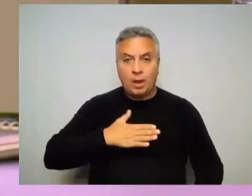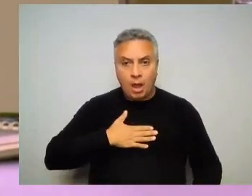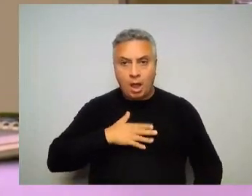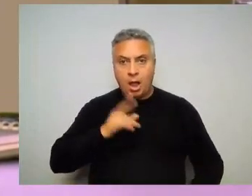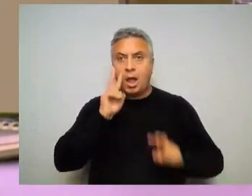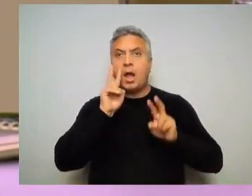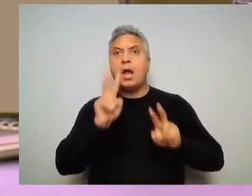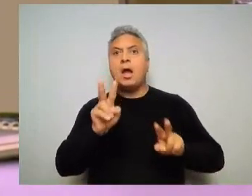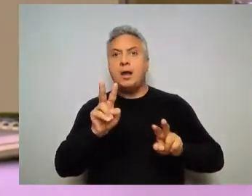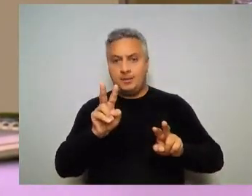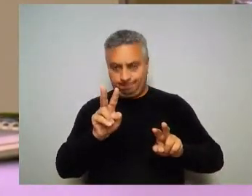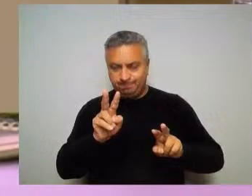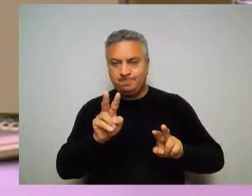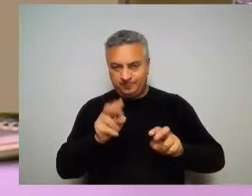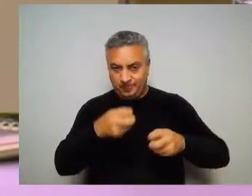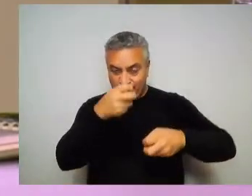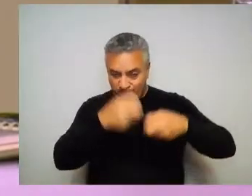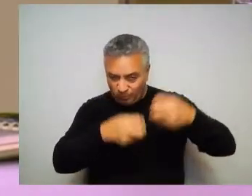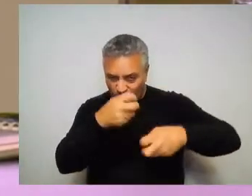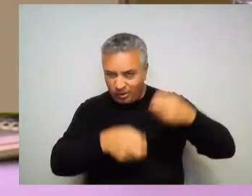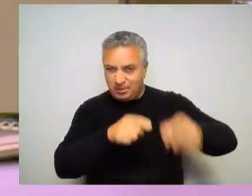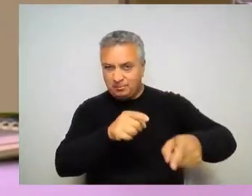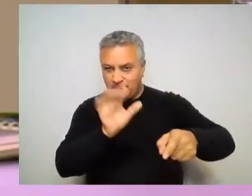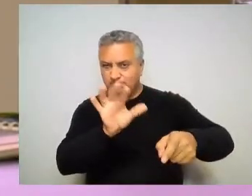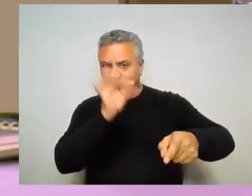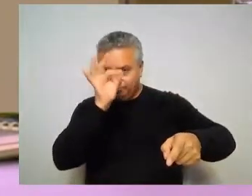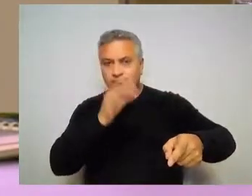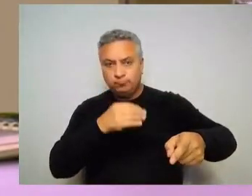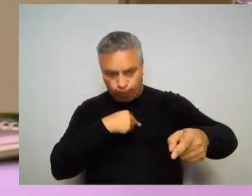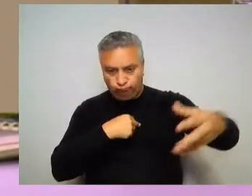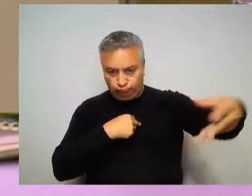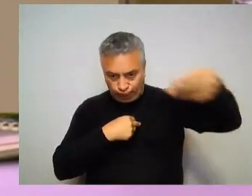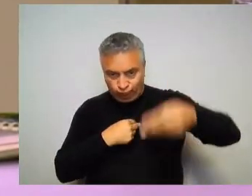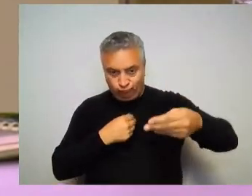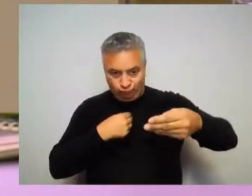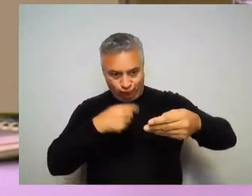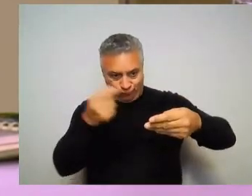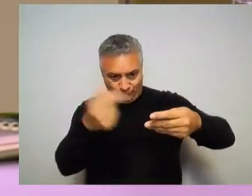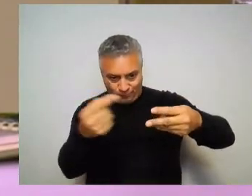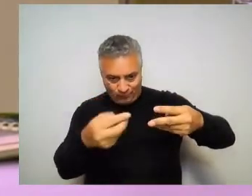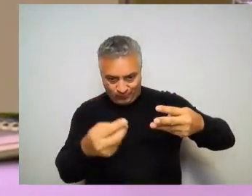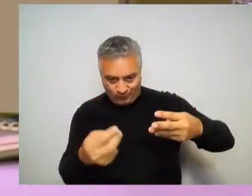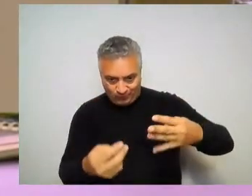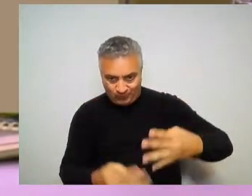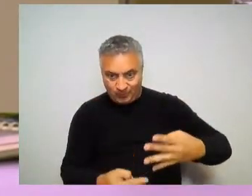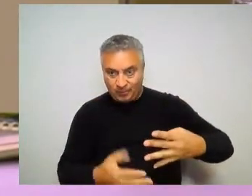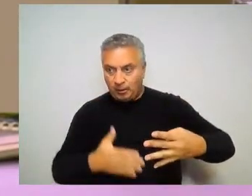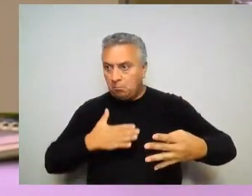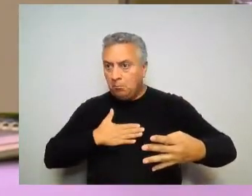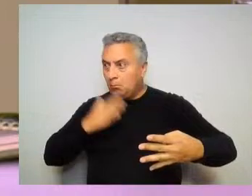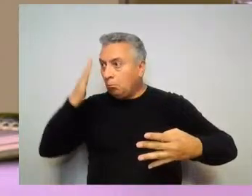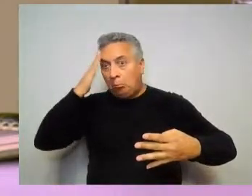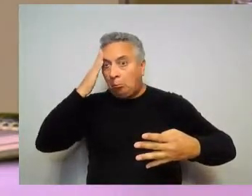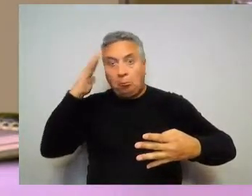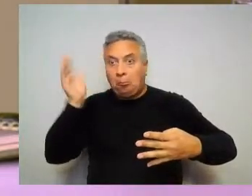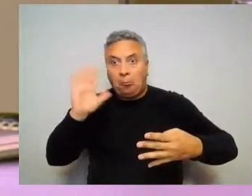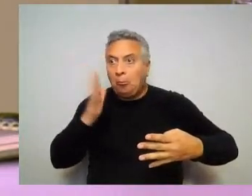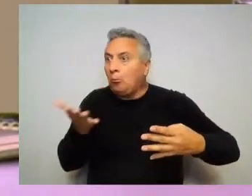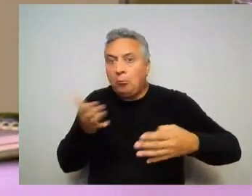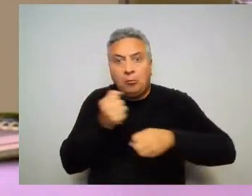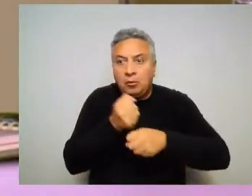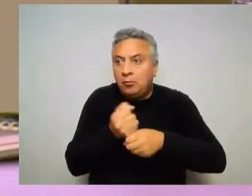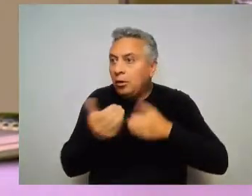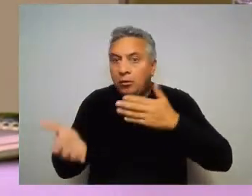problem, we identify even the best tools, we can design them, but we don't have the capacity, capability